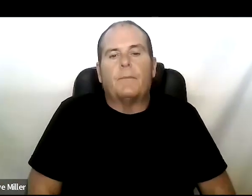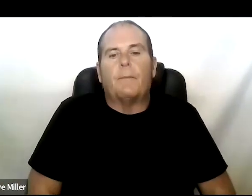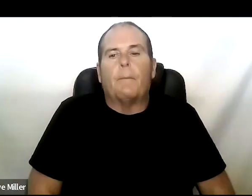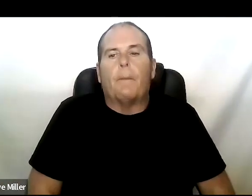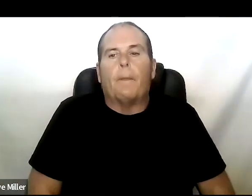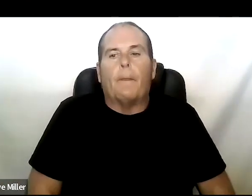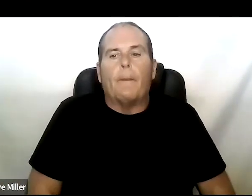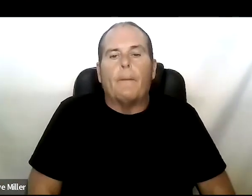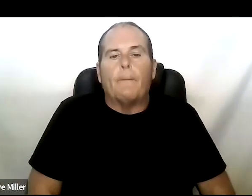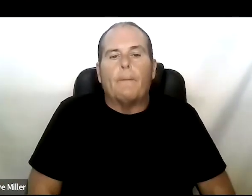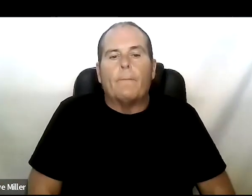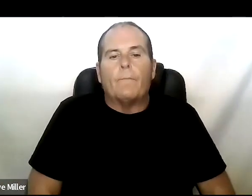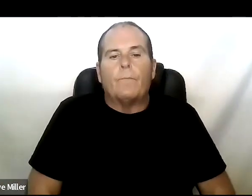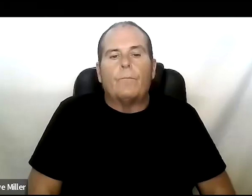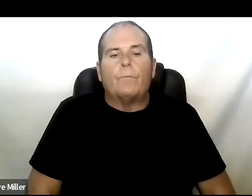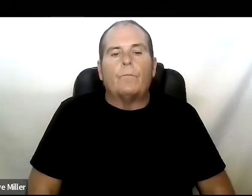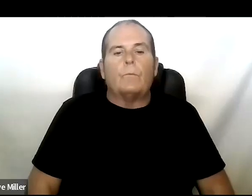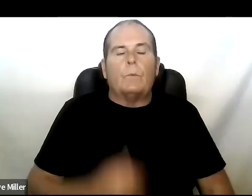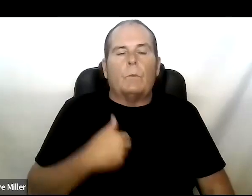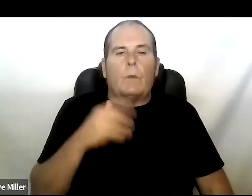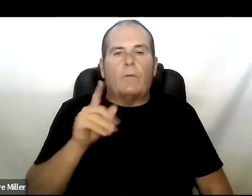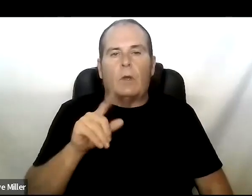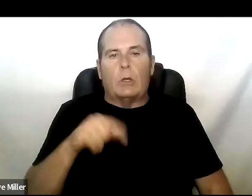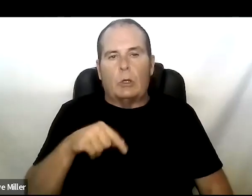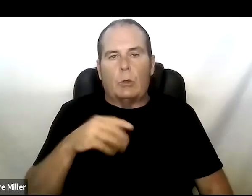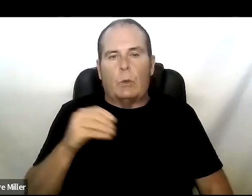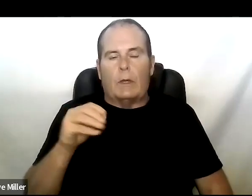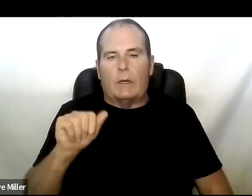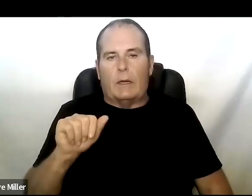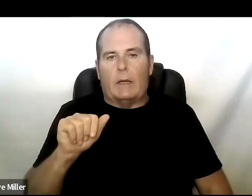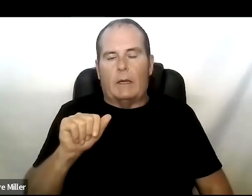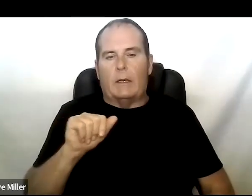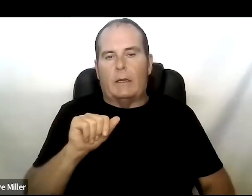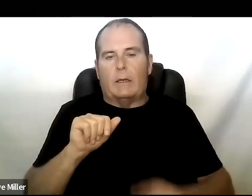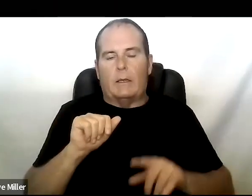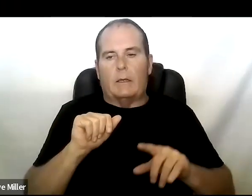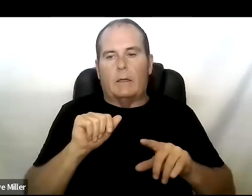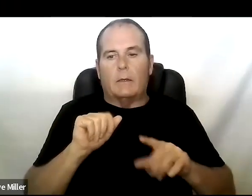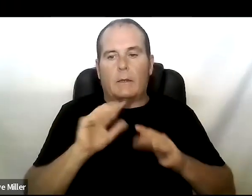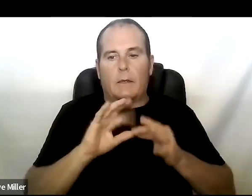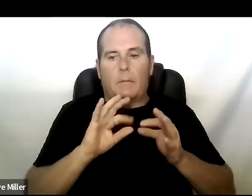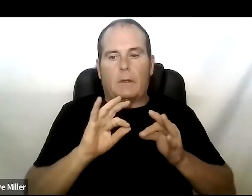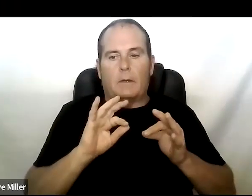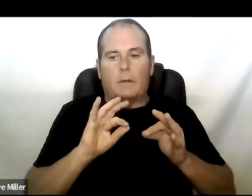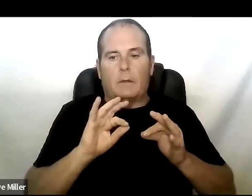I think we had a Q&A come in right when you were answering. Do you want me to go back and read that one?